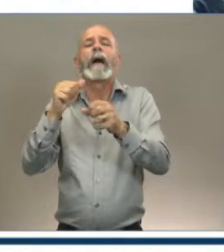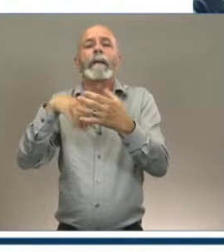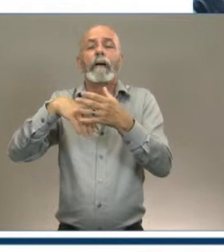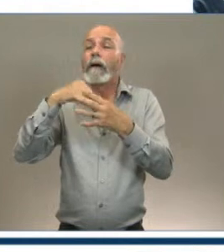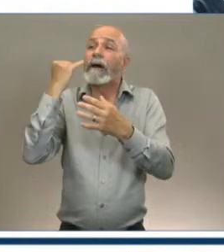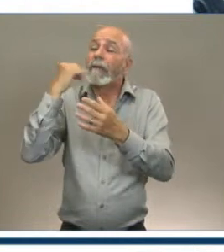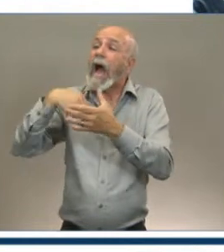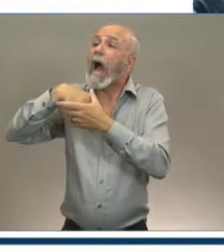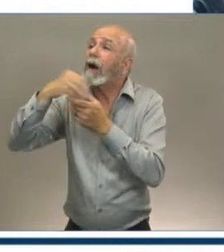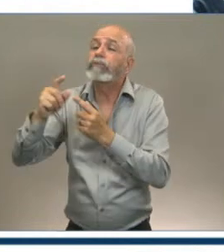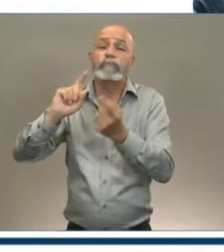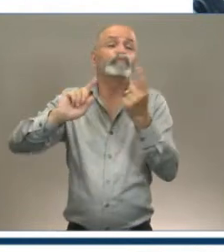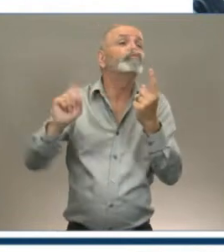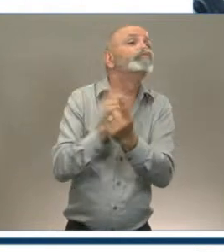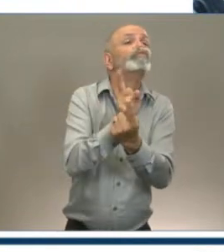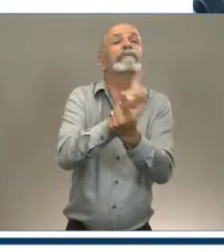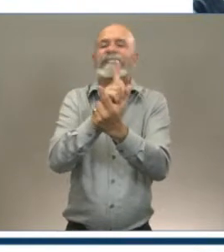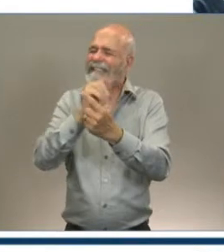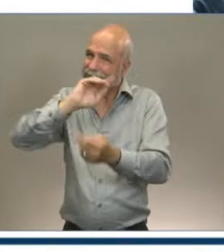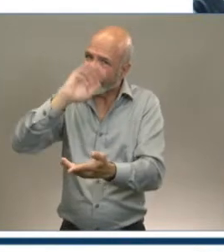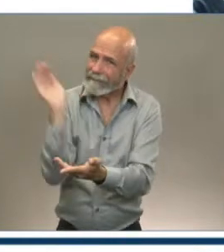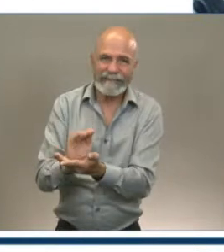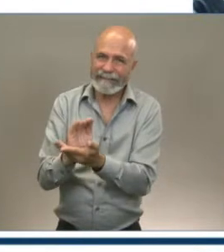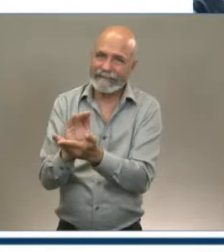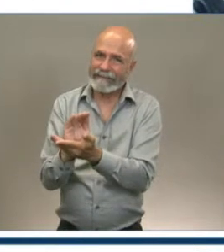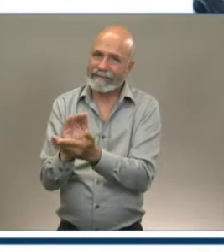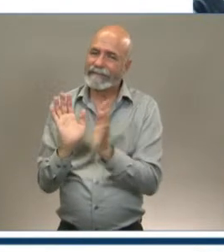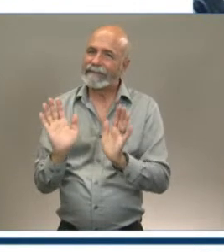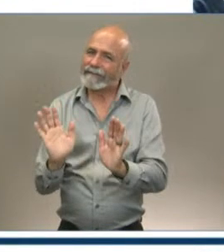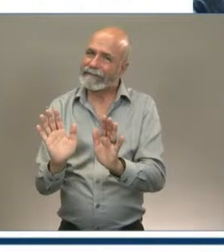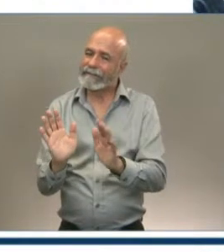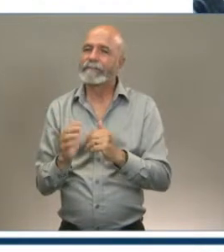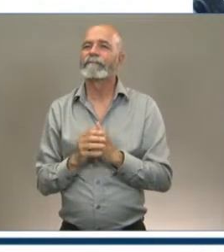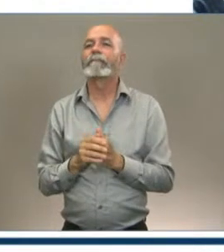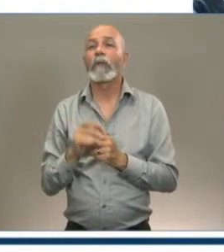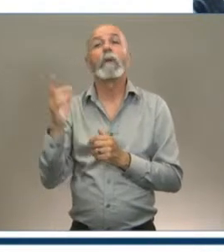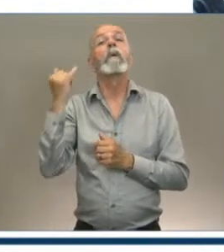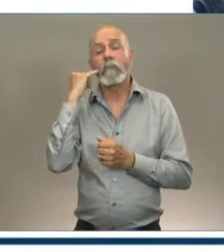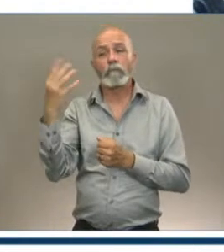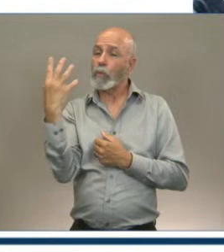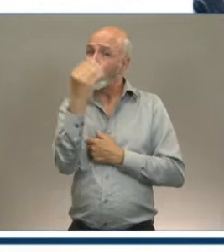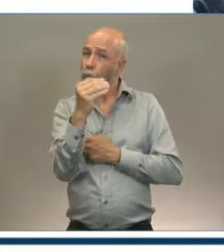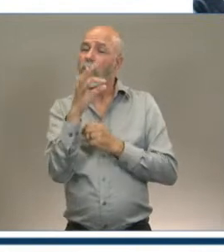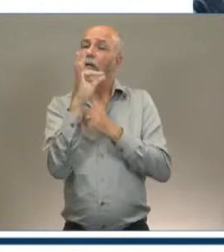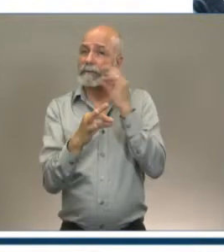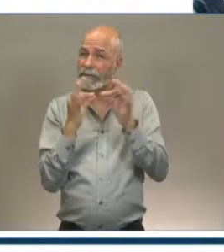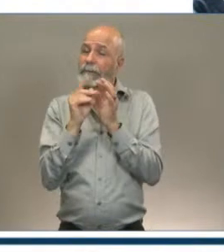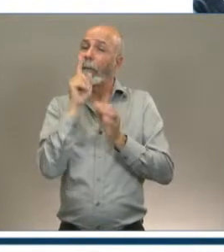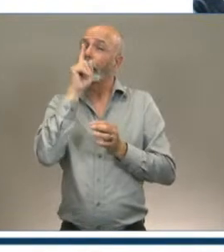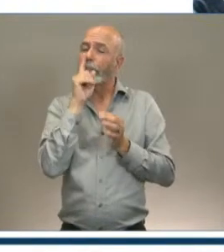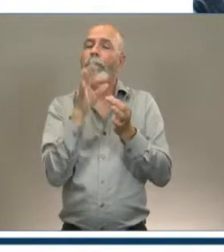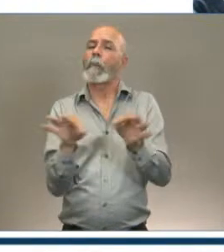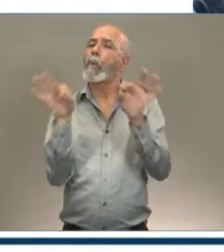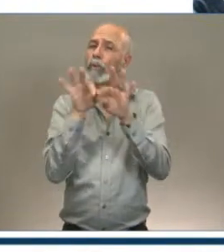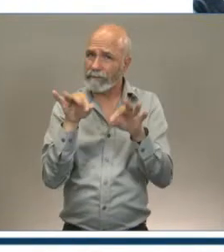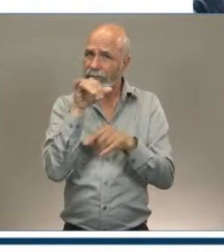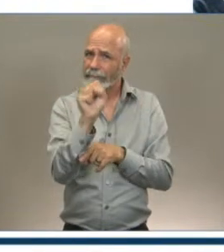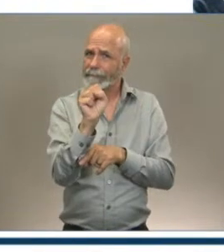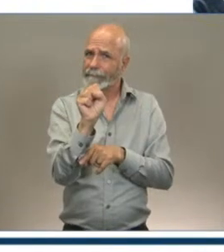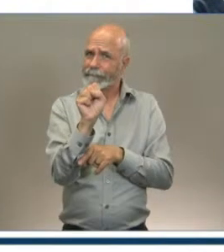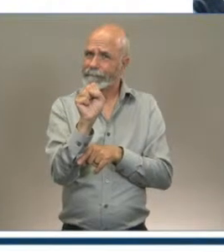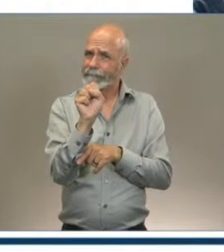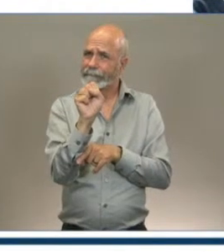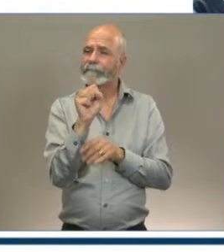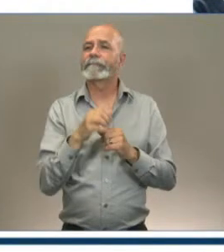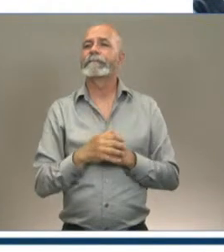and certainly to go out and get tested. It's so important that we get as quickly as we can